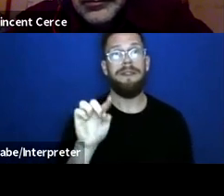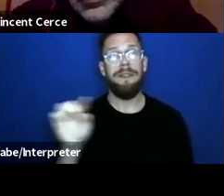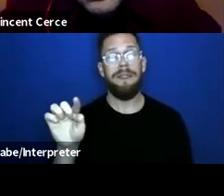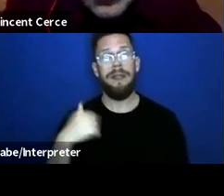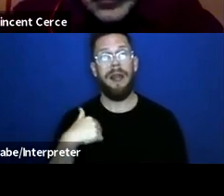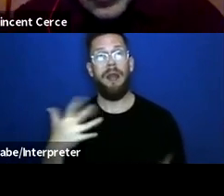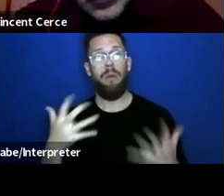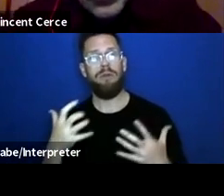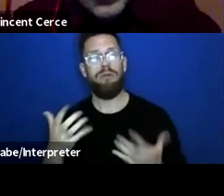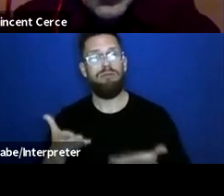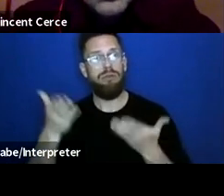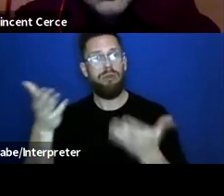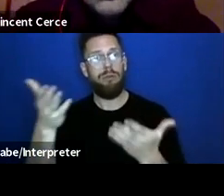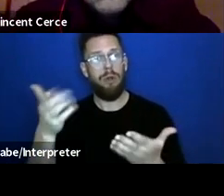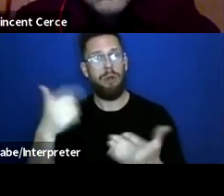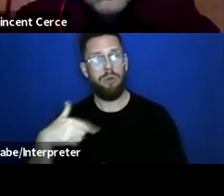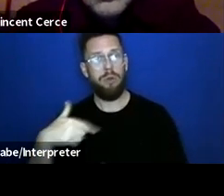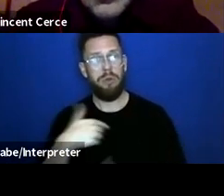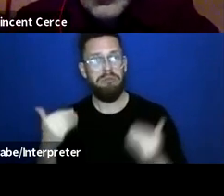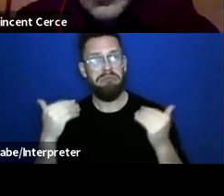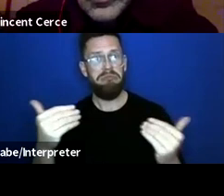in the Norton district. So moved.